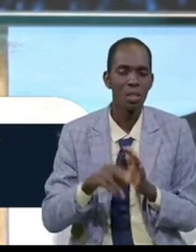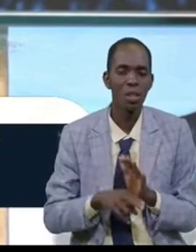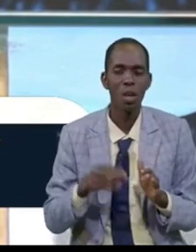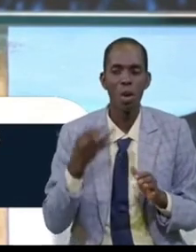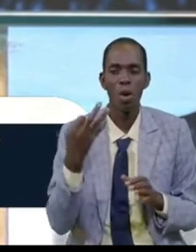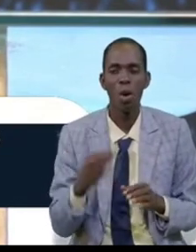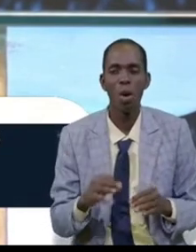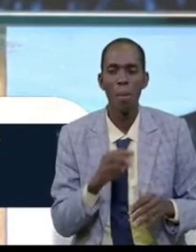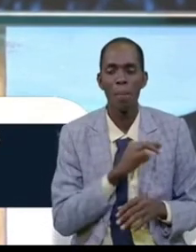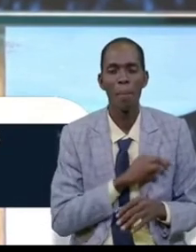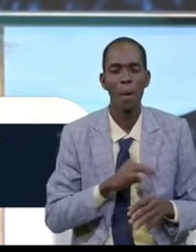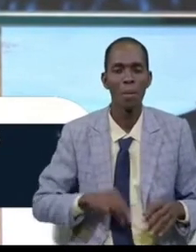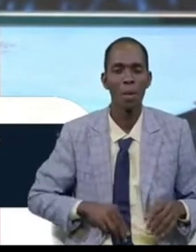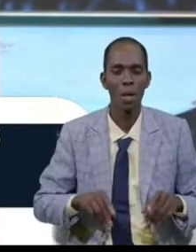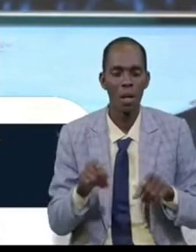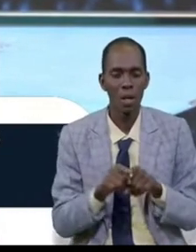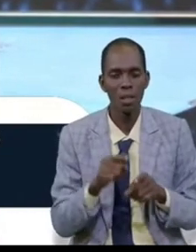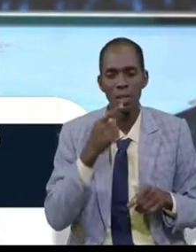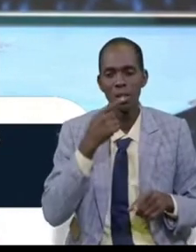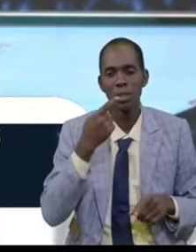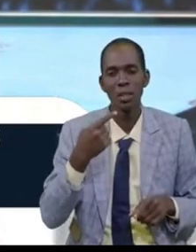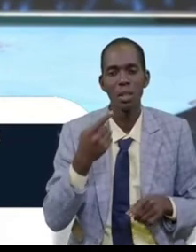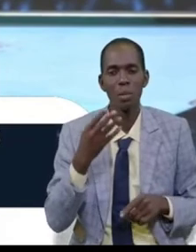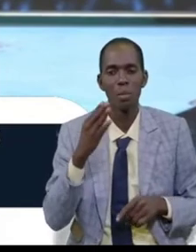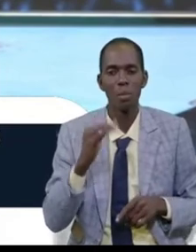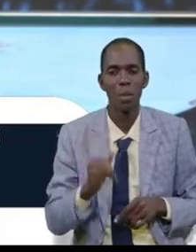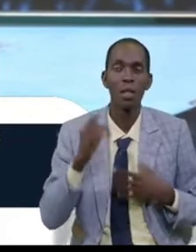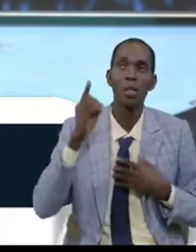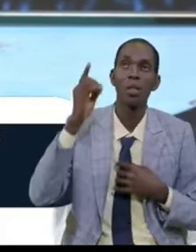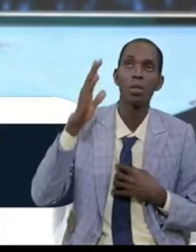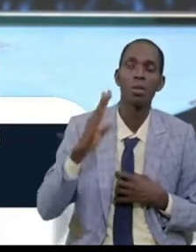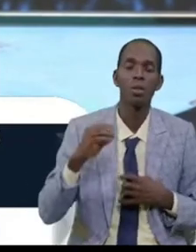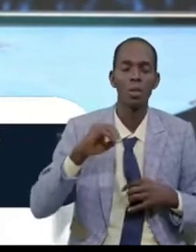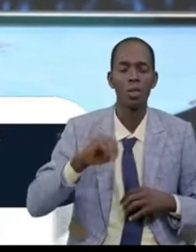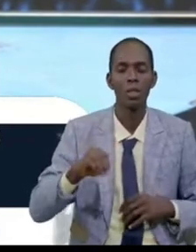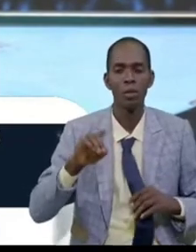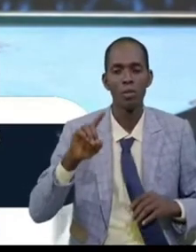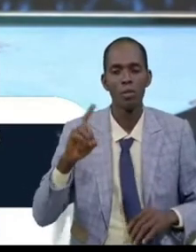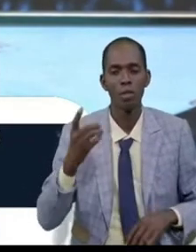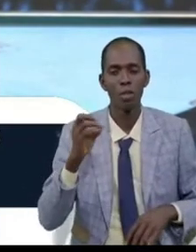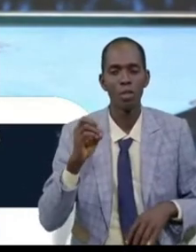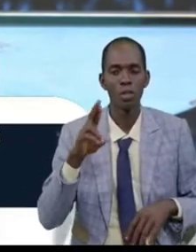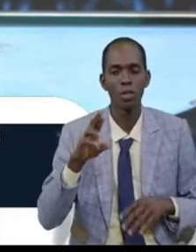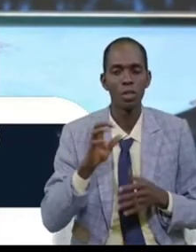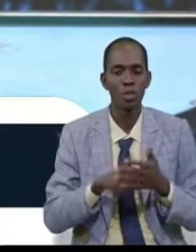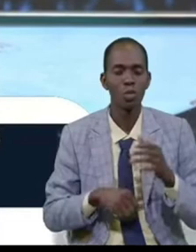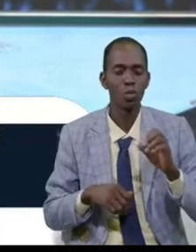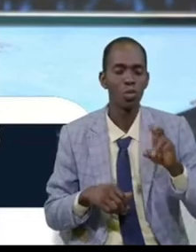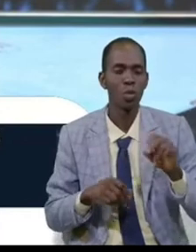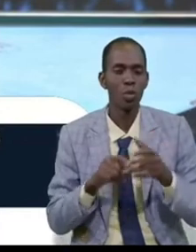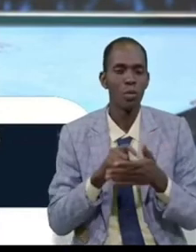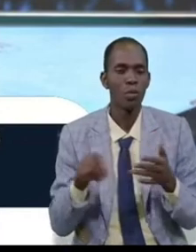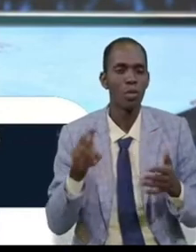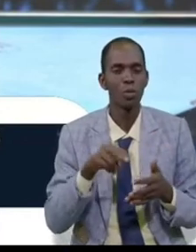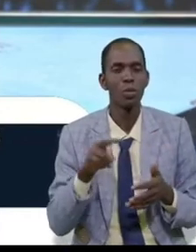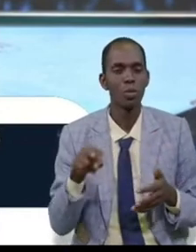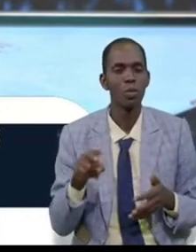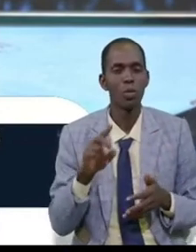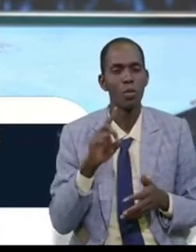members as specified by God. In 1 Corinthians chapter 12, reading from verse 22,